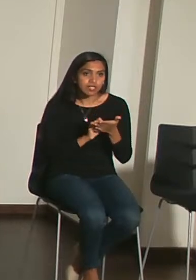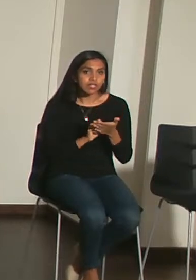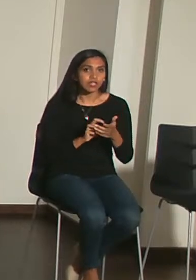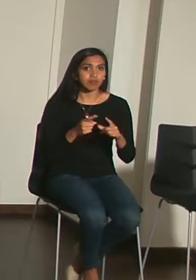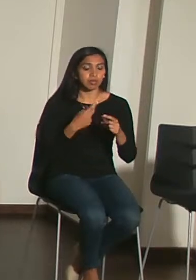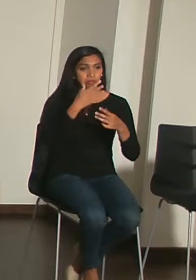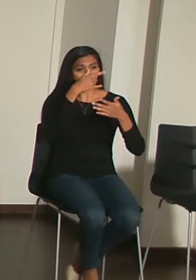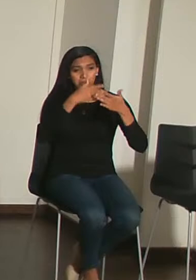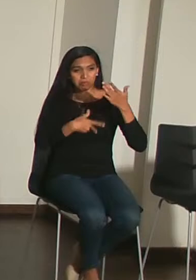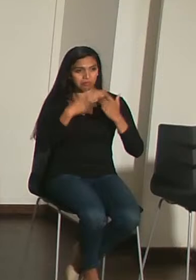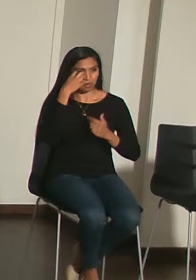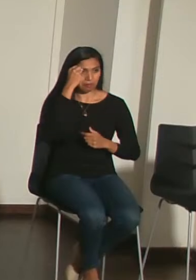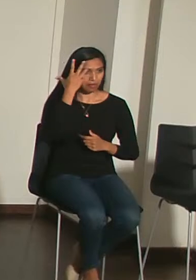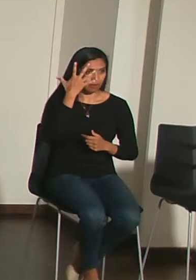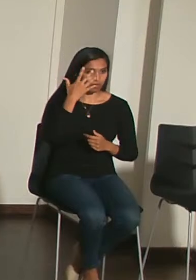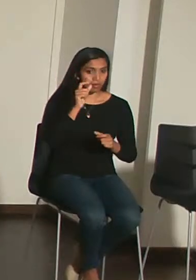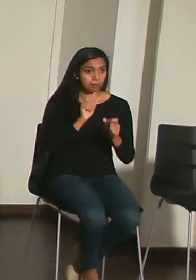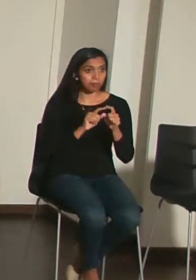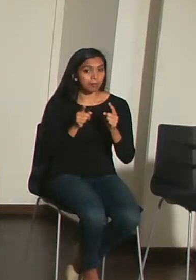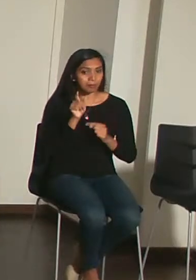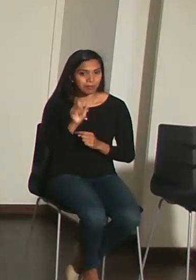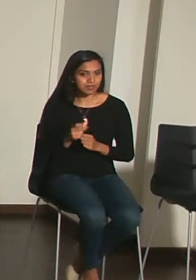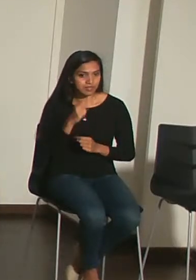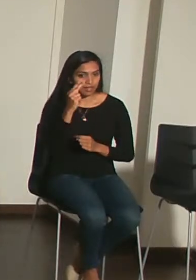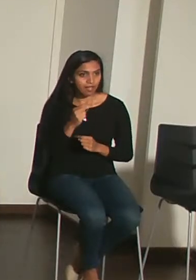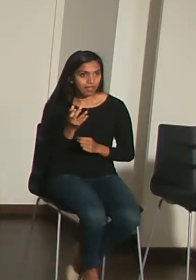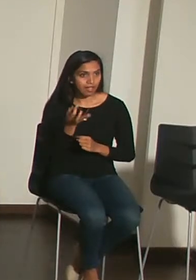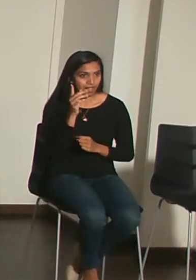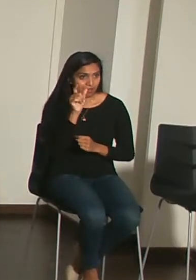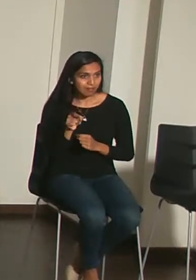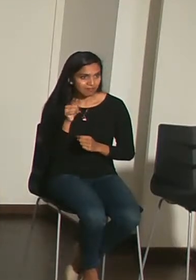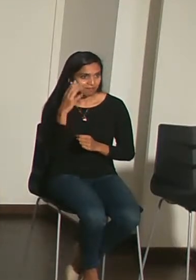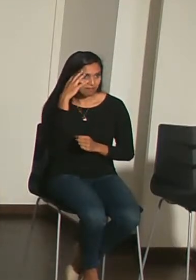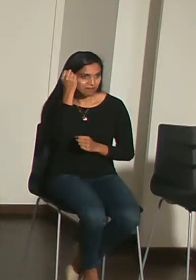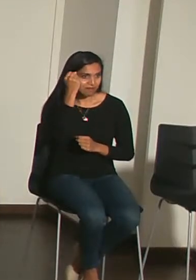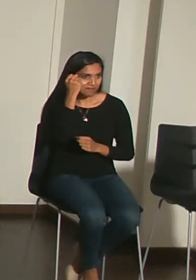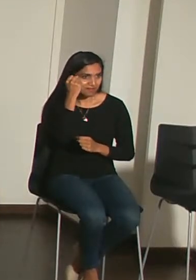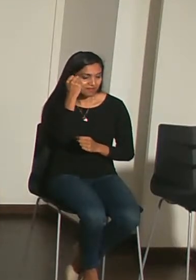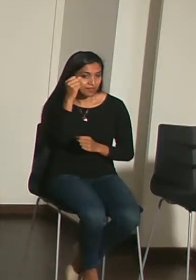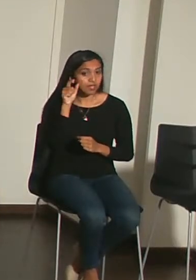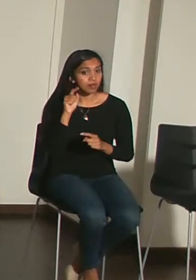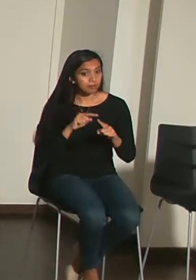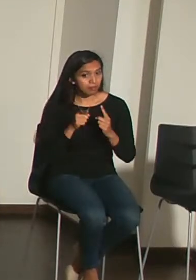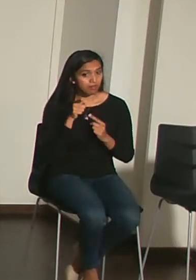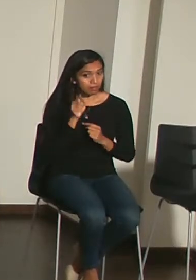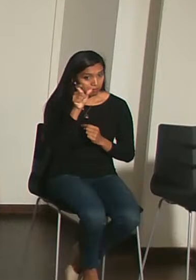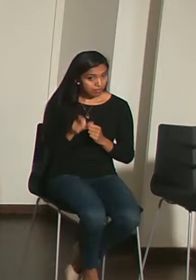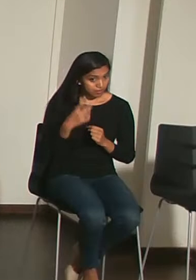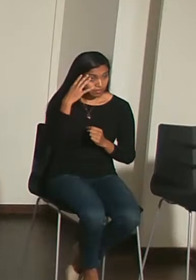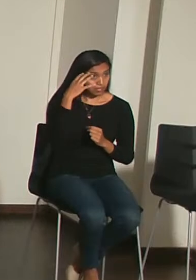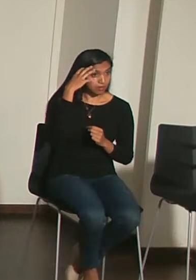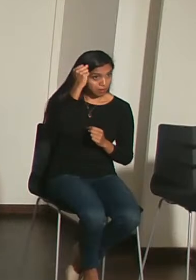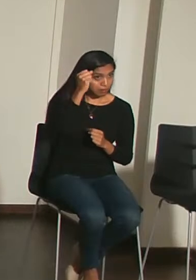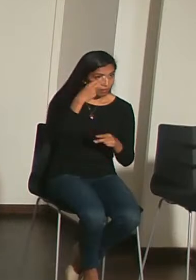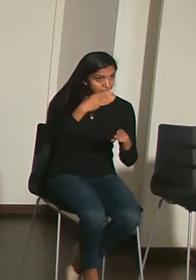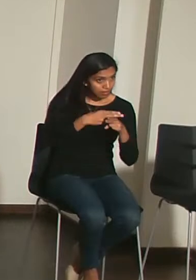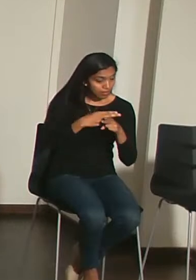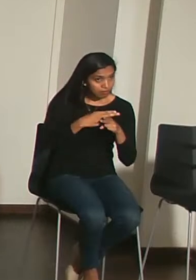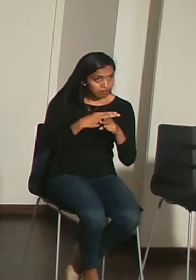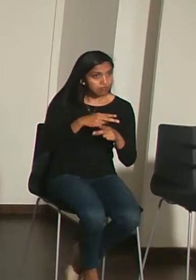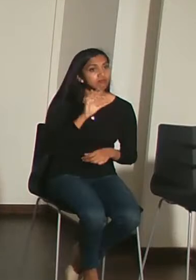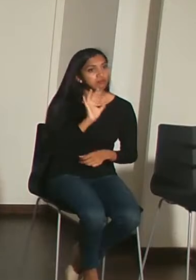name. Um, but even that is a memory to take home. And